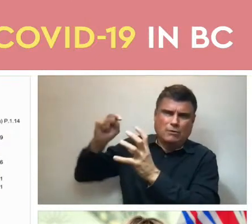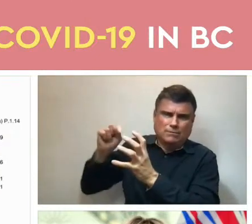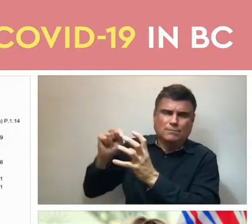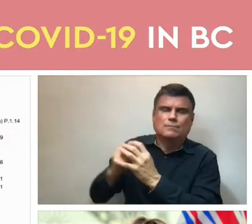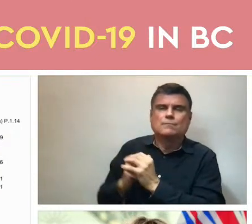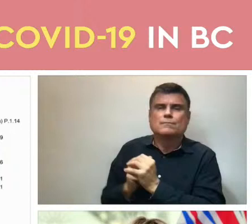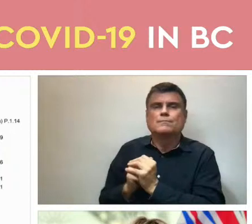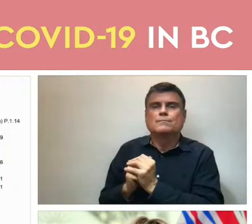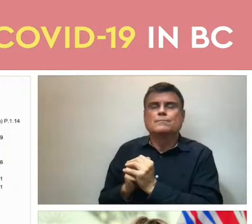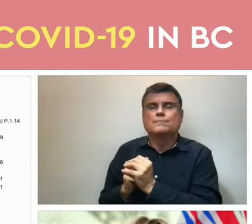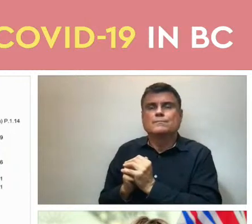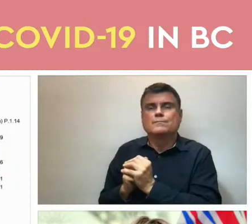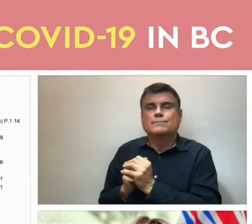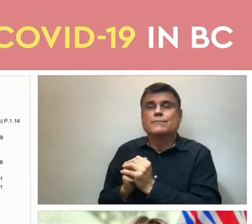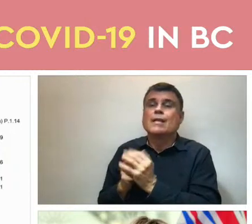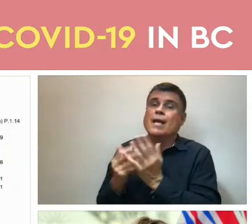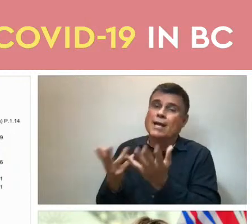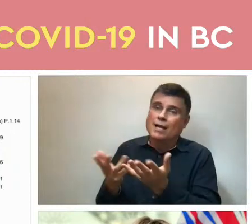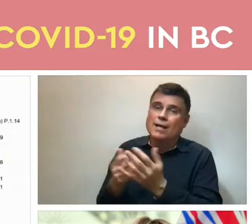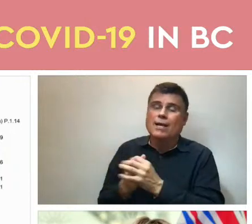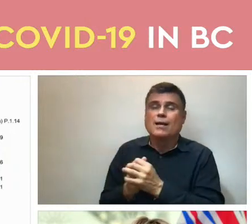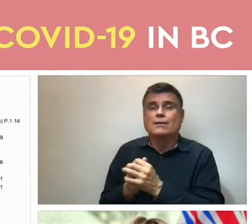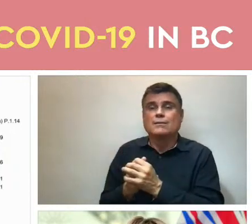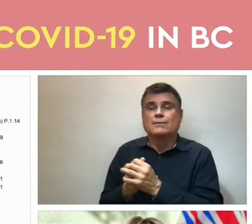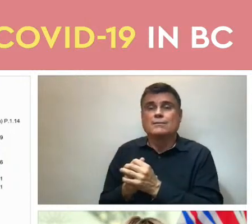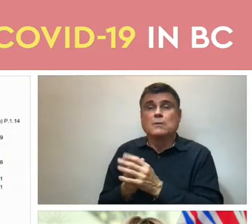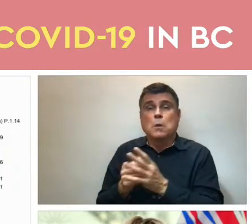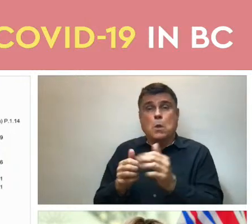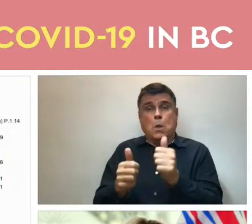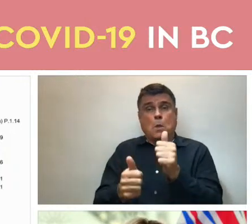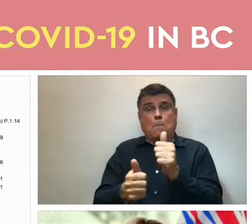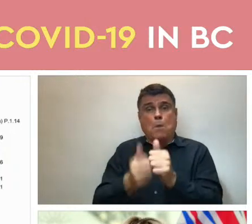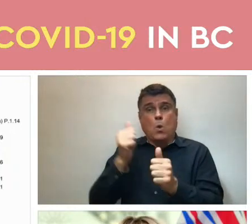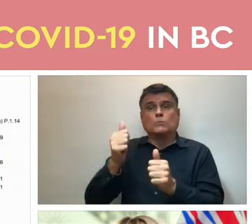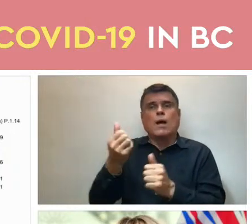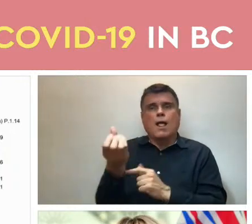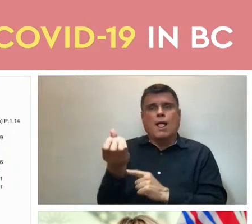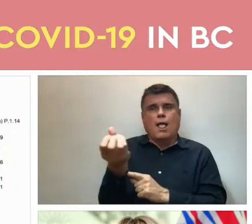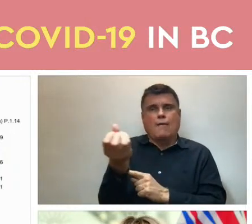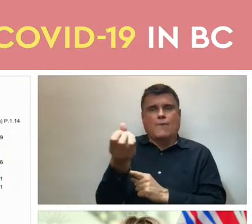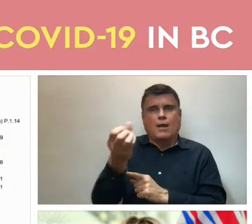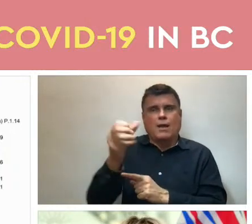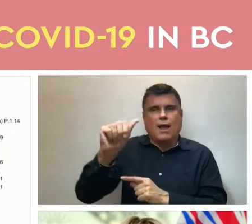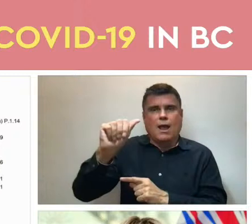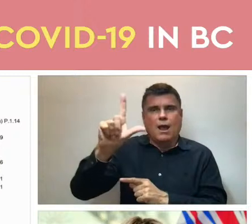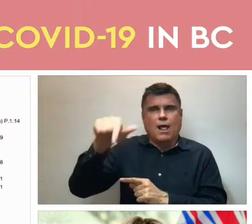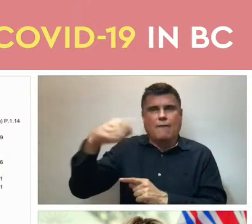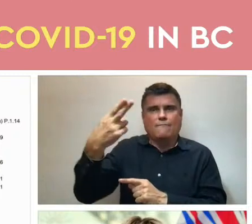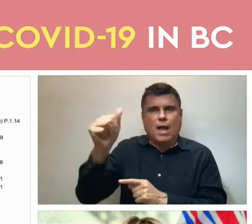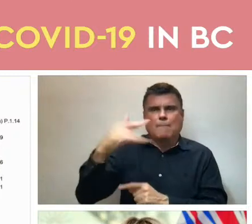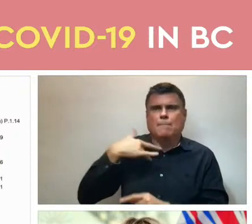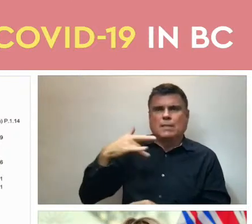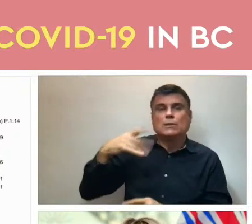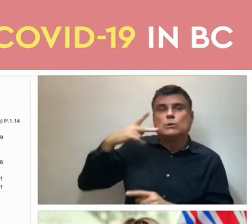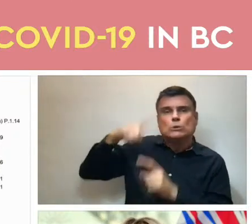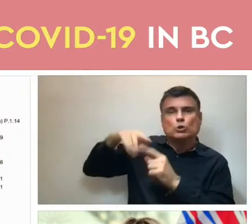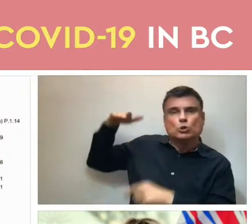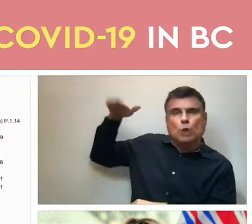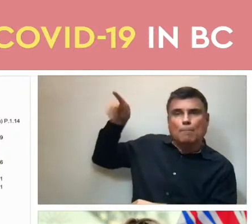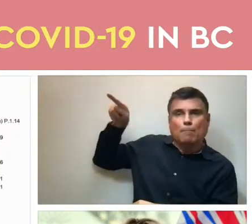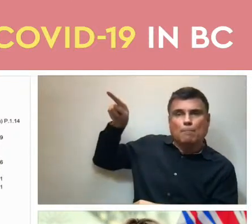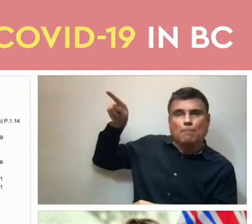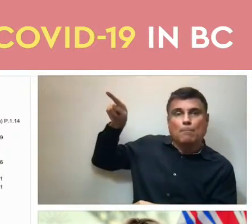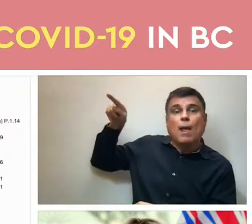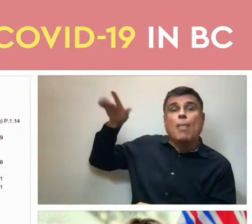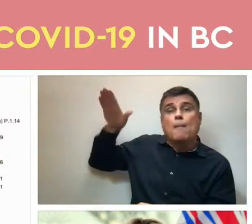dual pandemic of mostly alpha, which is the purple on the top, and gamma, the orange. So